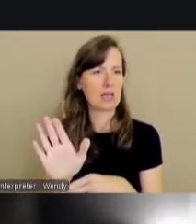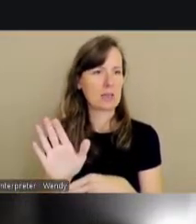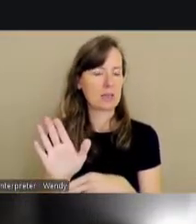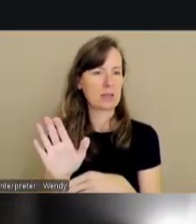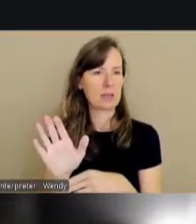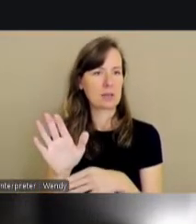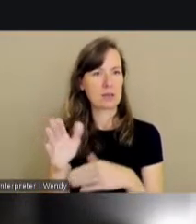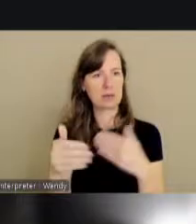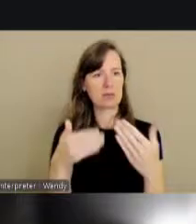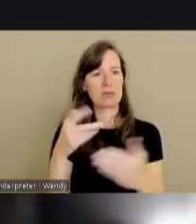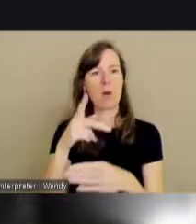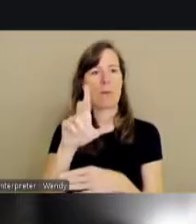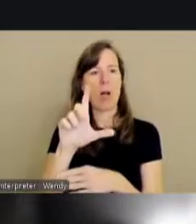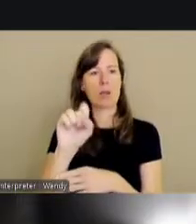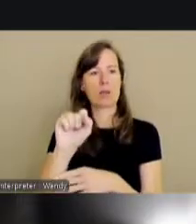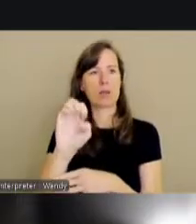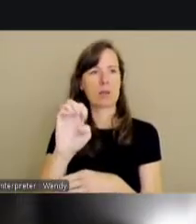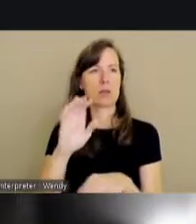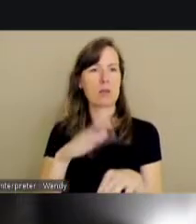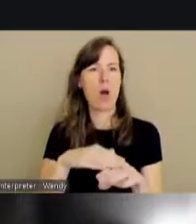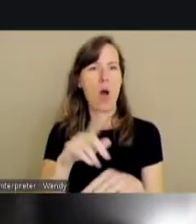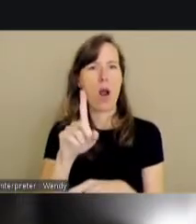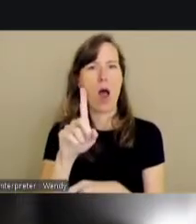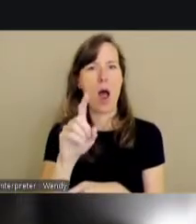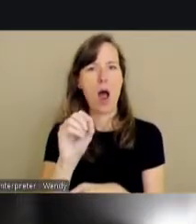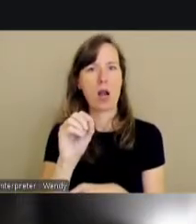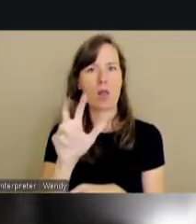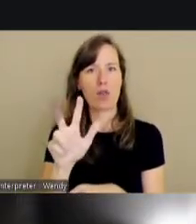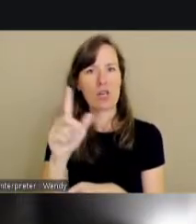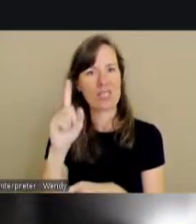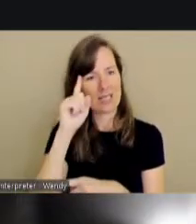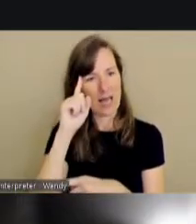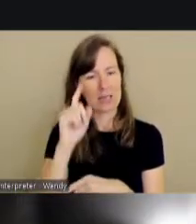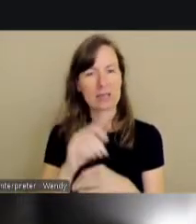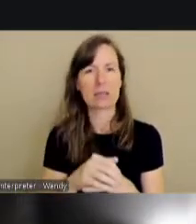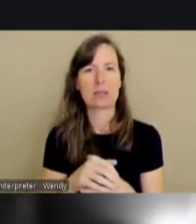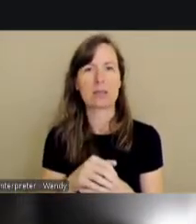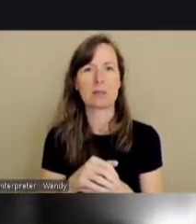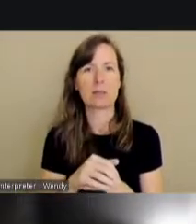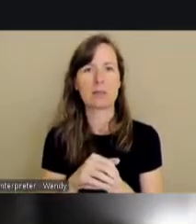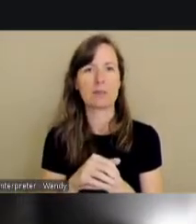the 103 cents, and then